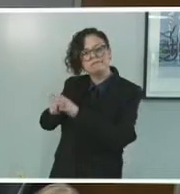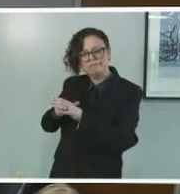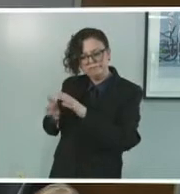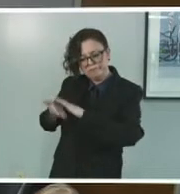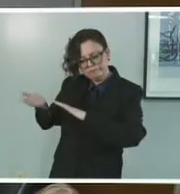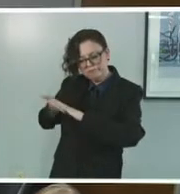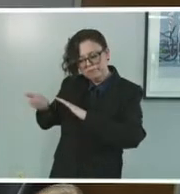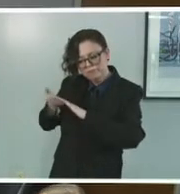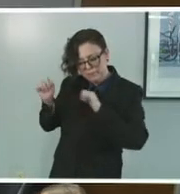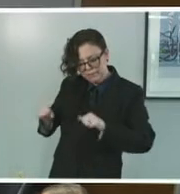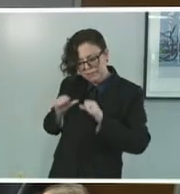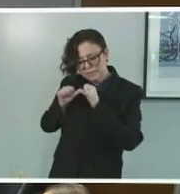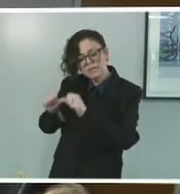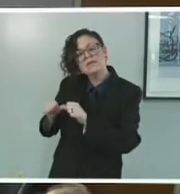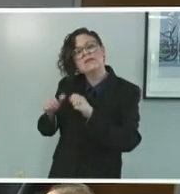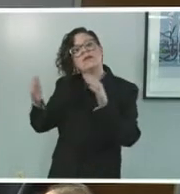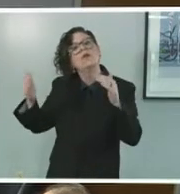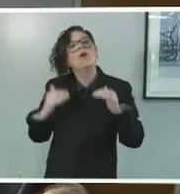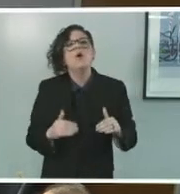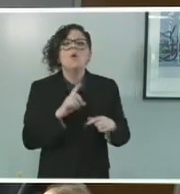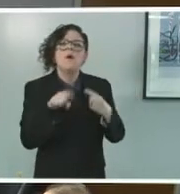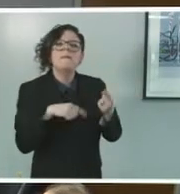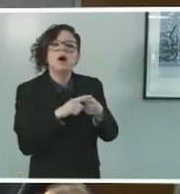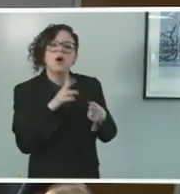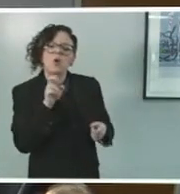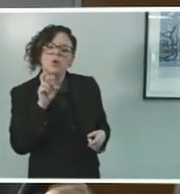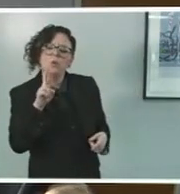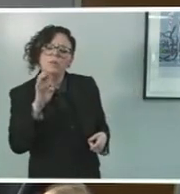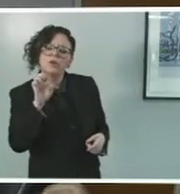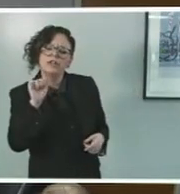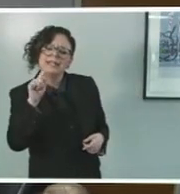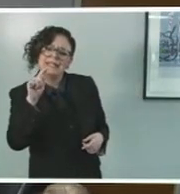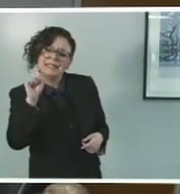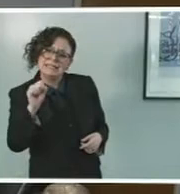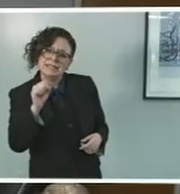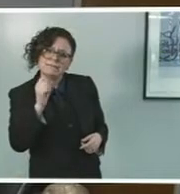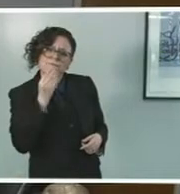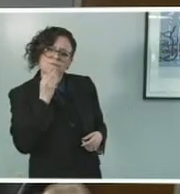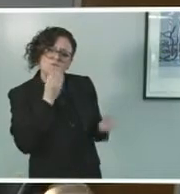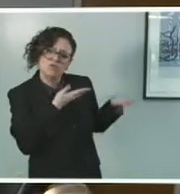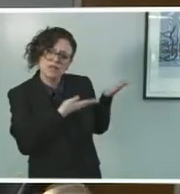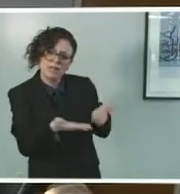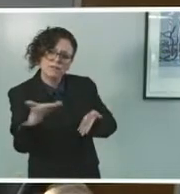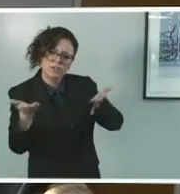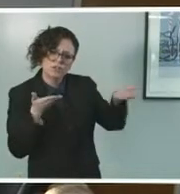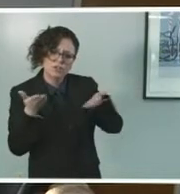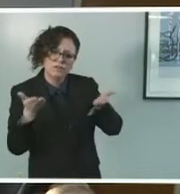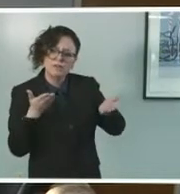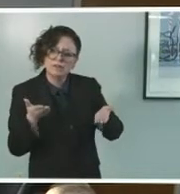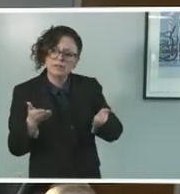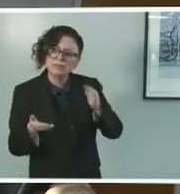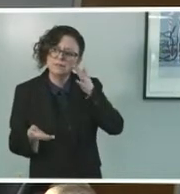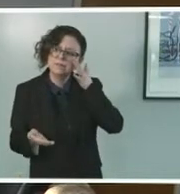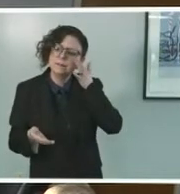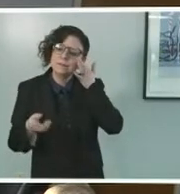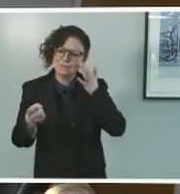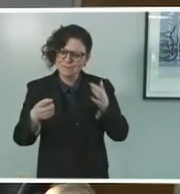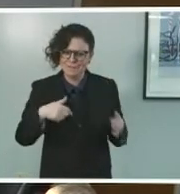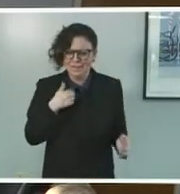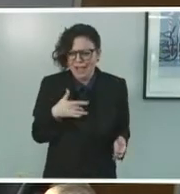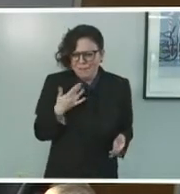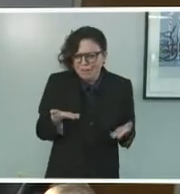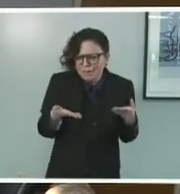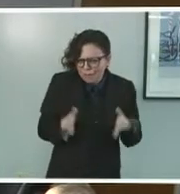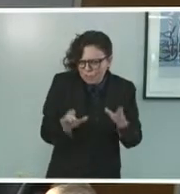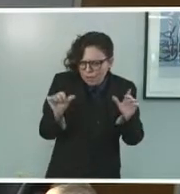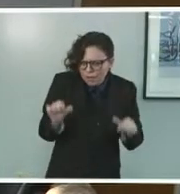operate. What about Uber Eats, food delivery services? I think that would be allowed, and frankly, I